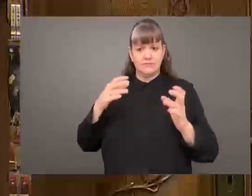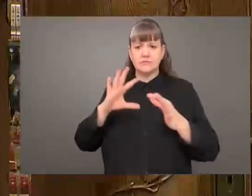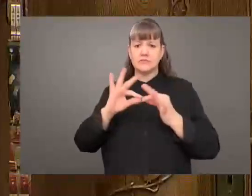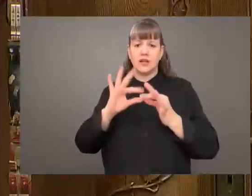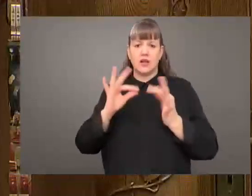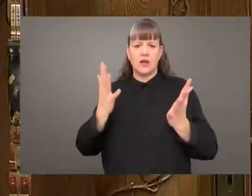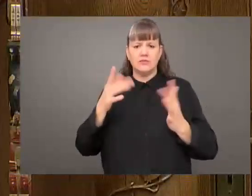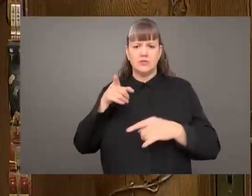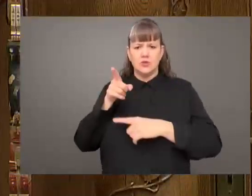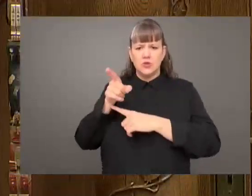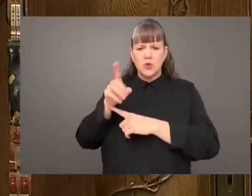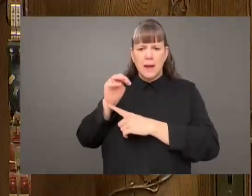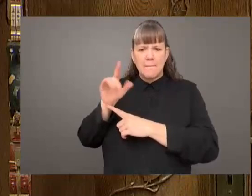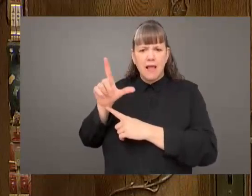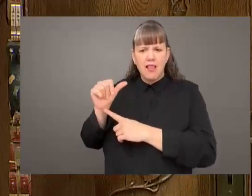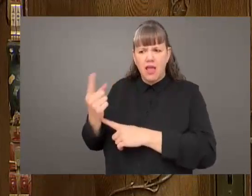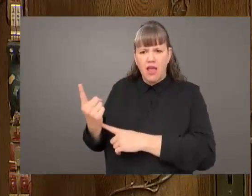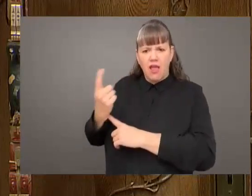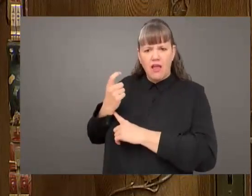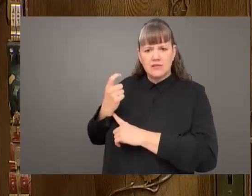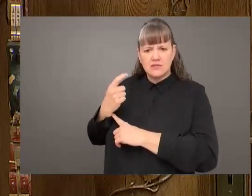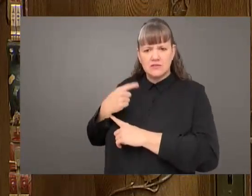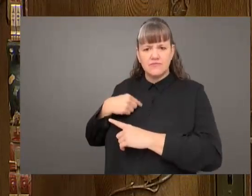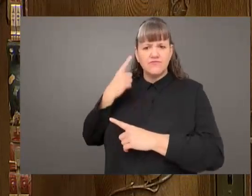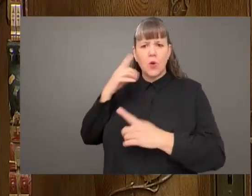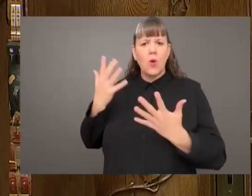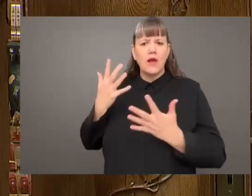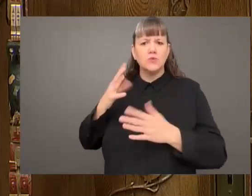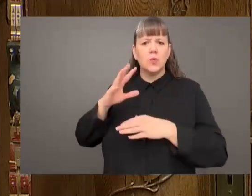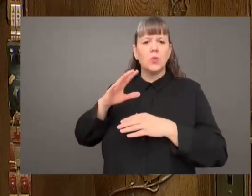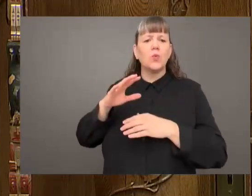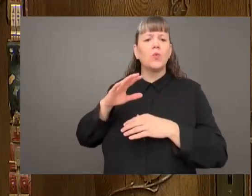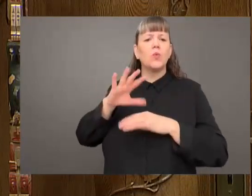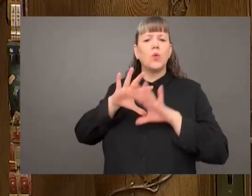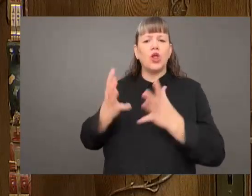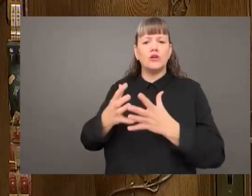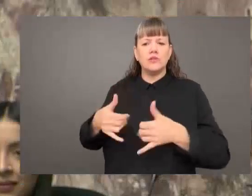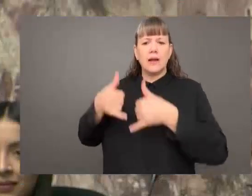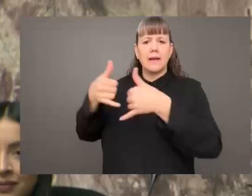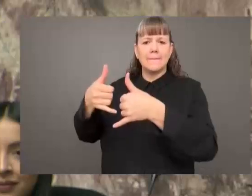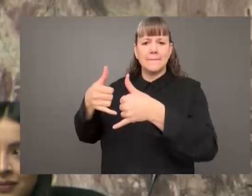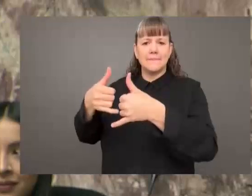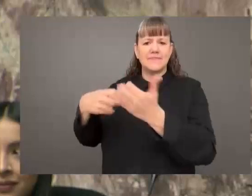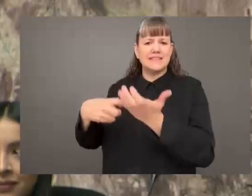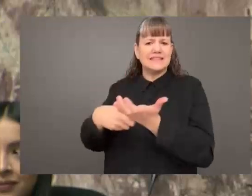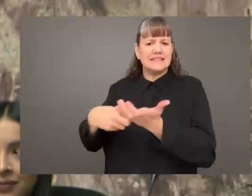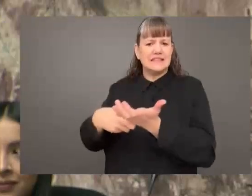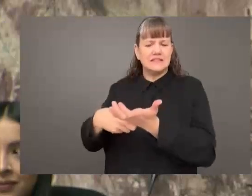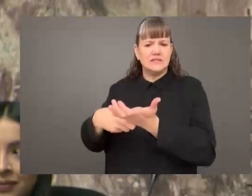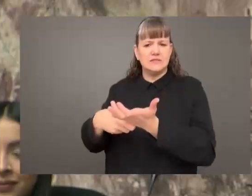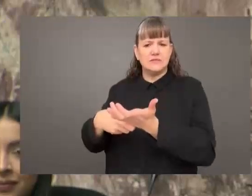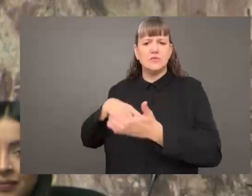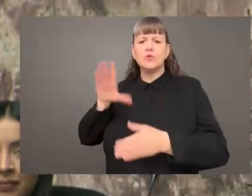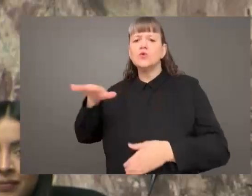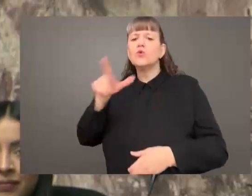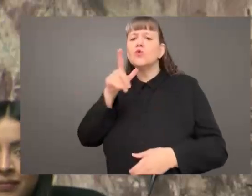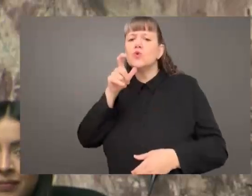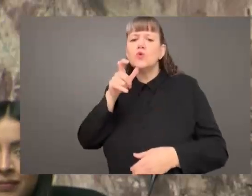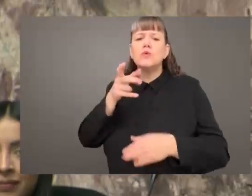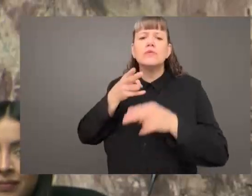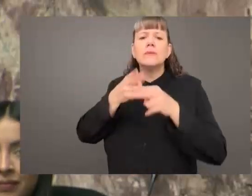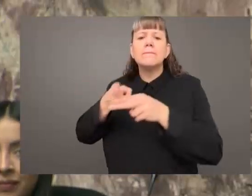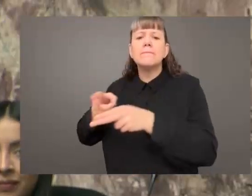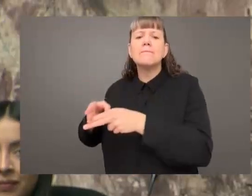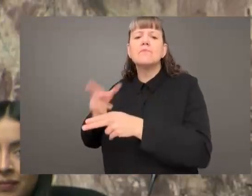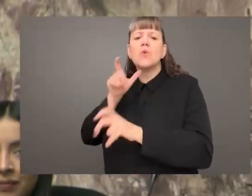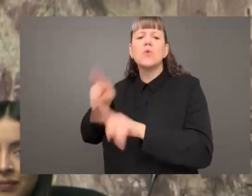Minister of Tourism, Arts and Culture. Thank you, Honourable Speaker. Well, conversations happen in the hallways with new members, and I don't have any